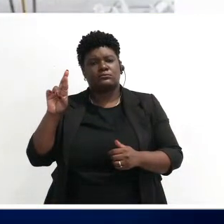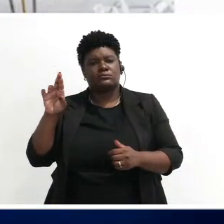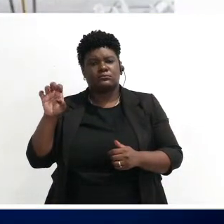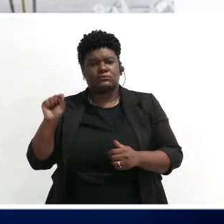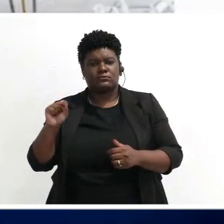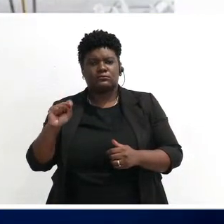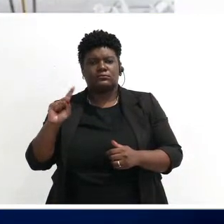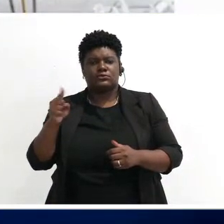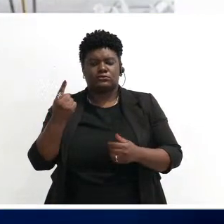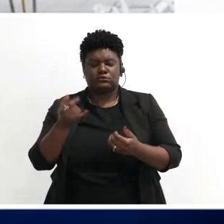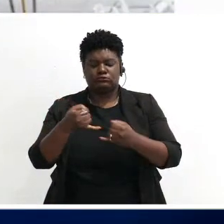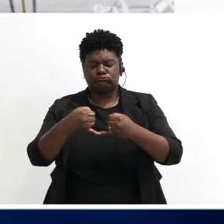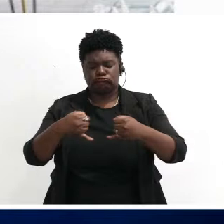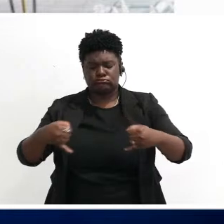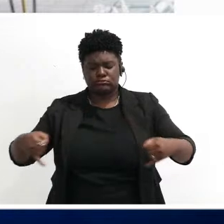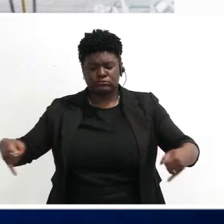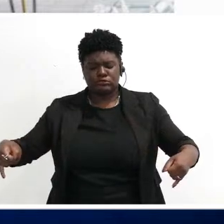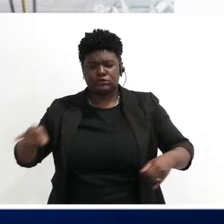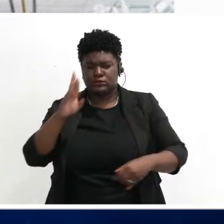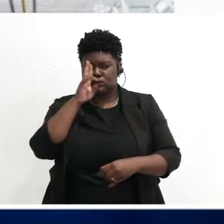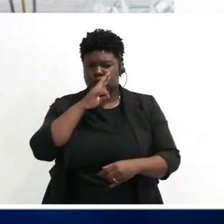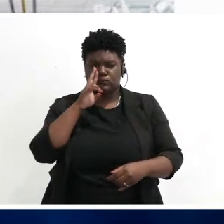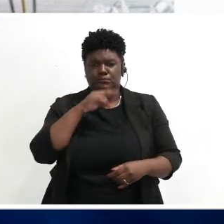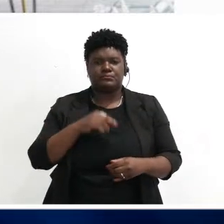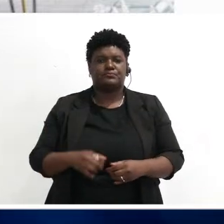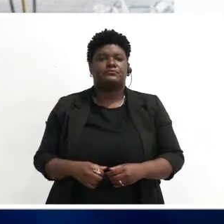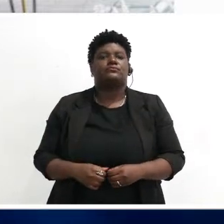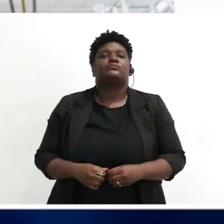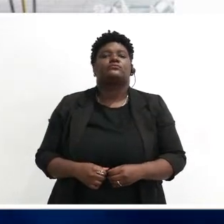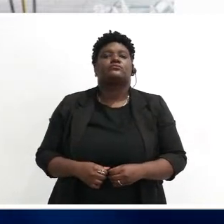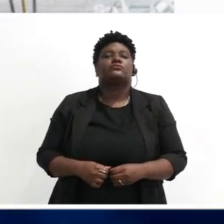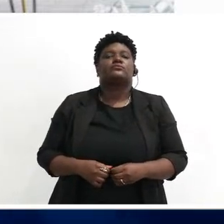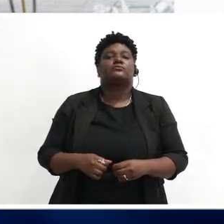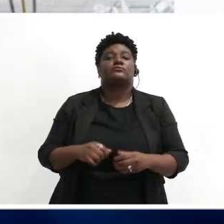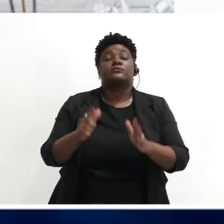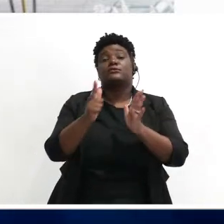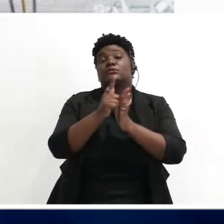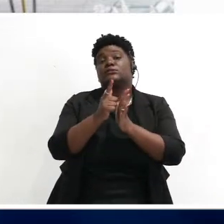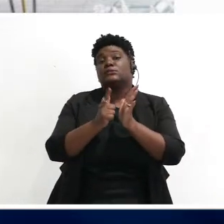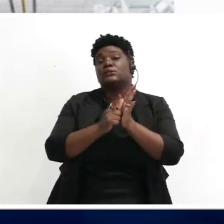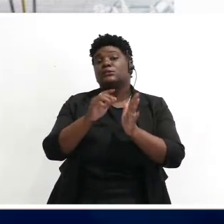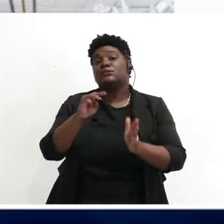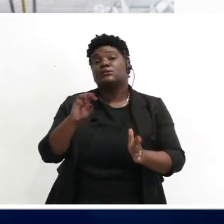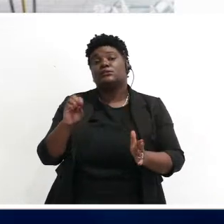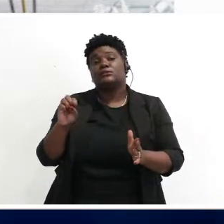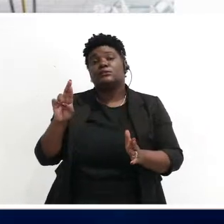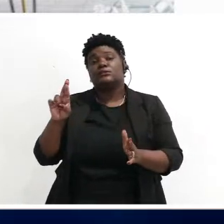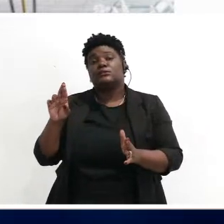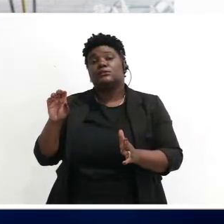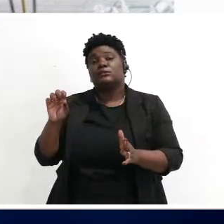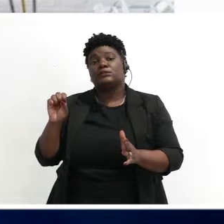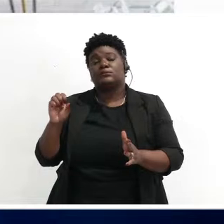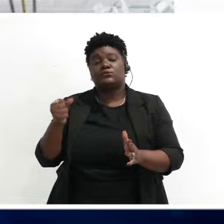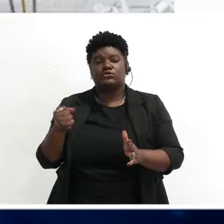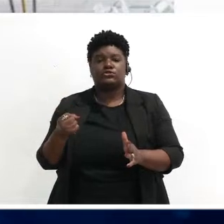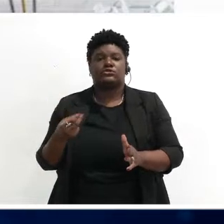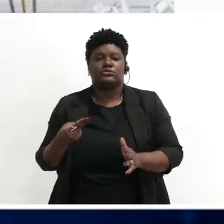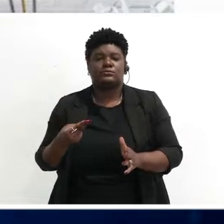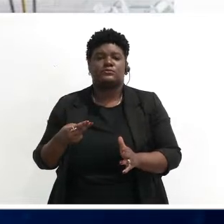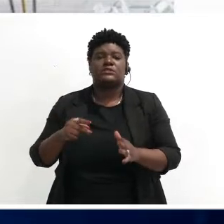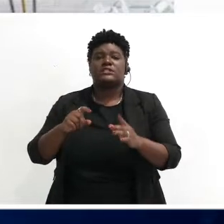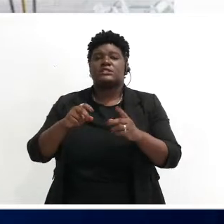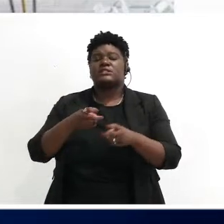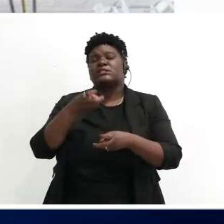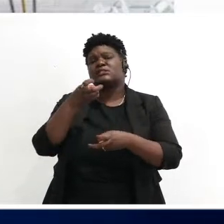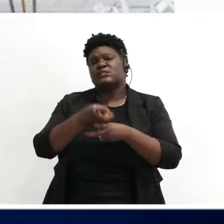So I talked about Moore's Law, difficult to sustain. Part of it is the economics. So the cost per